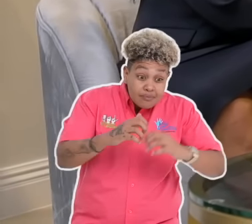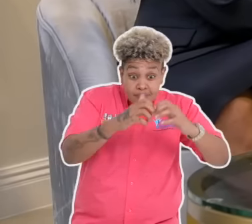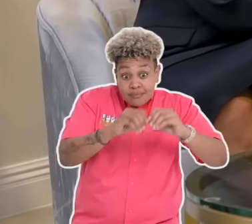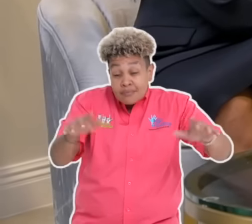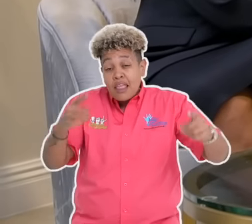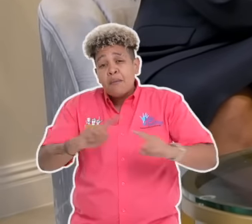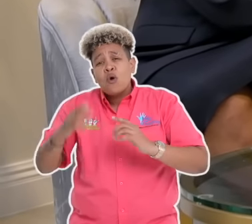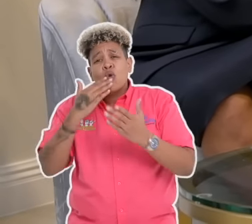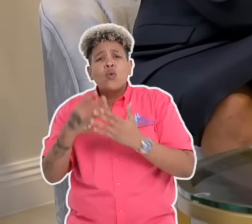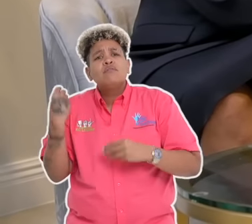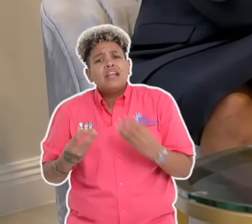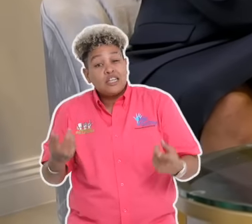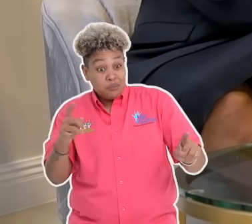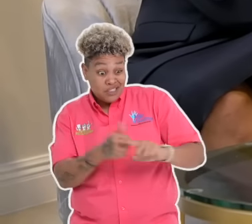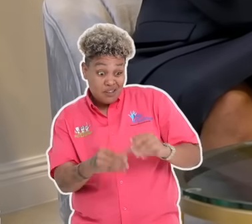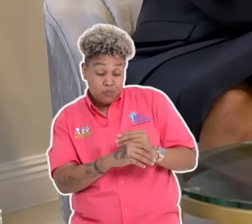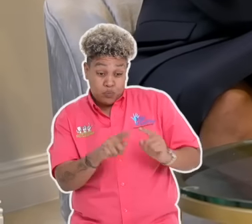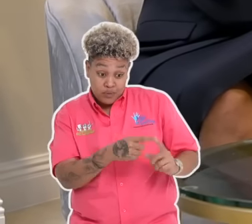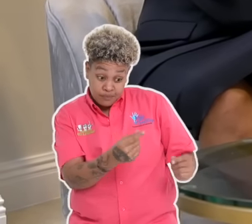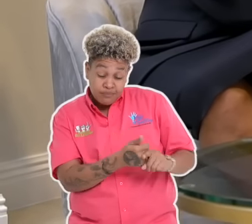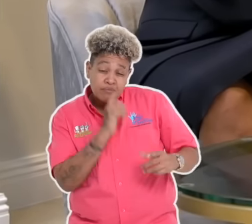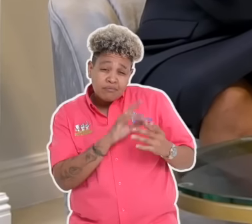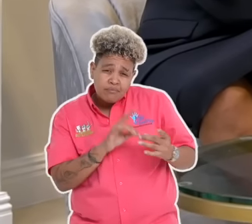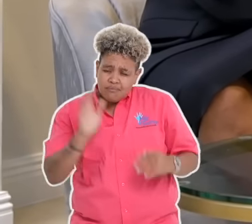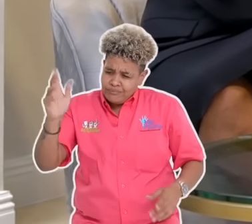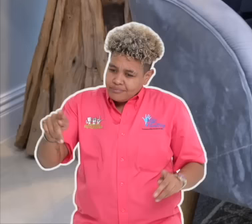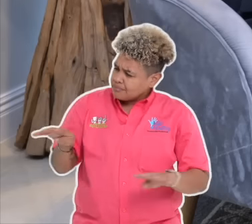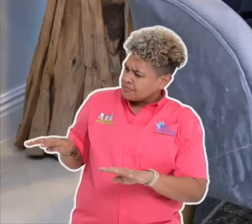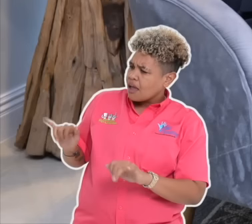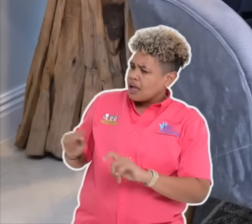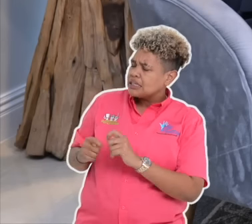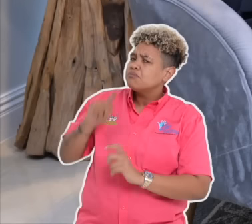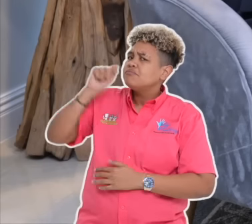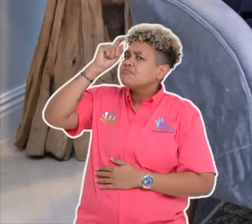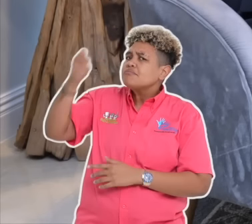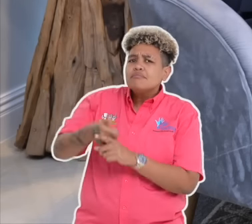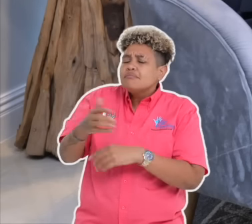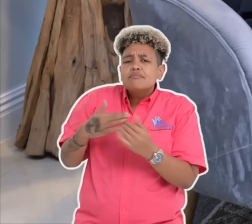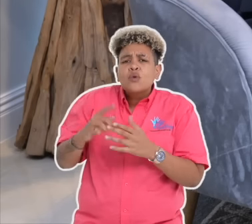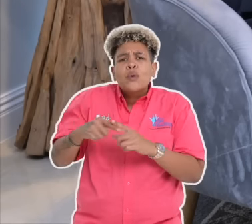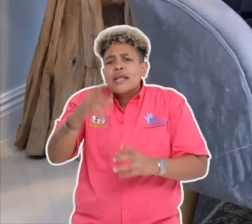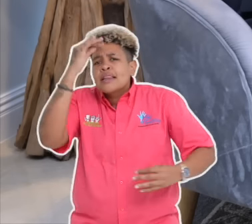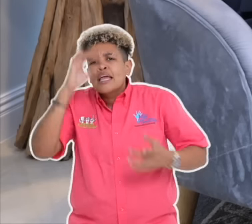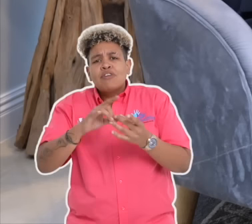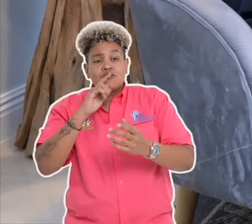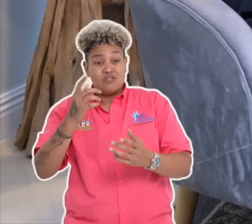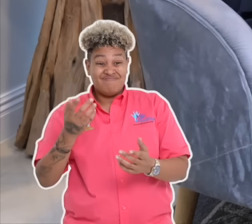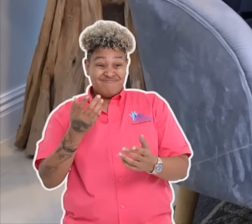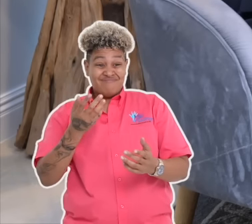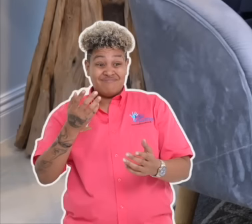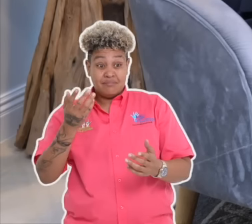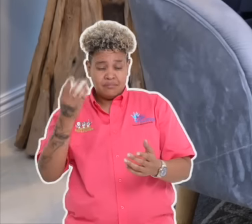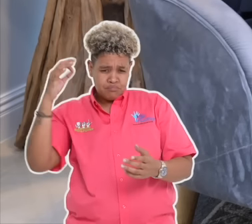but who are also great philanthropists, so that when they do speak to the rest of the team understands that even when you're thinking about profit, you need